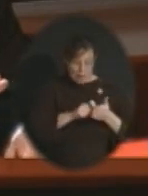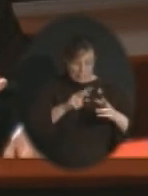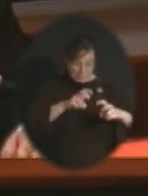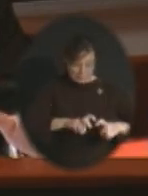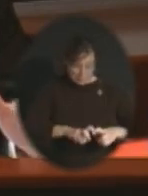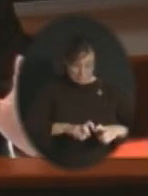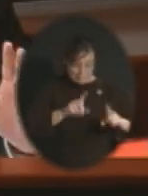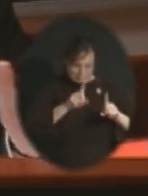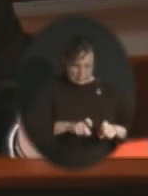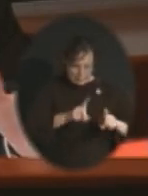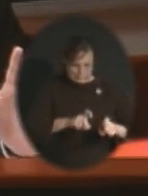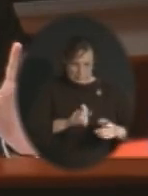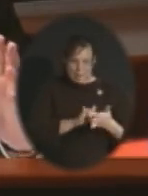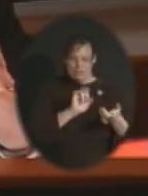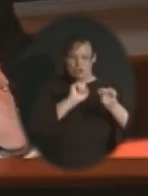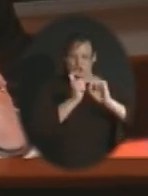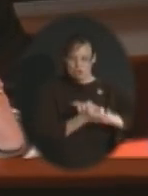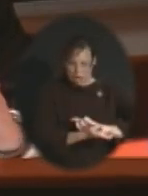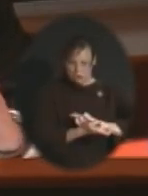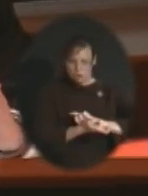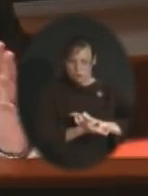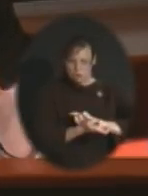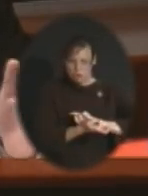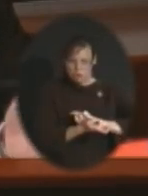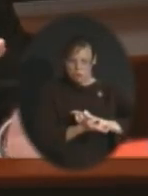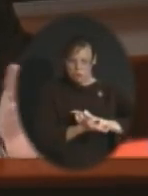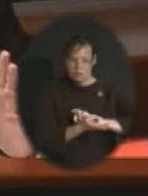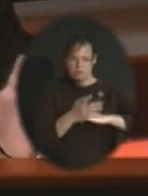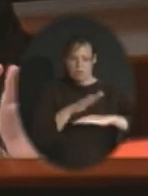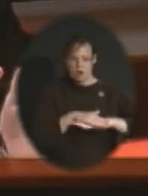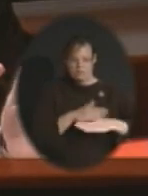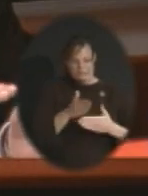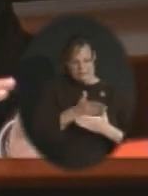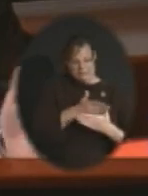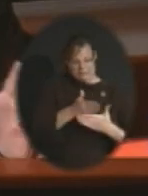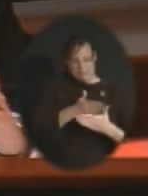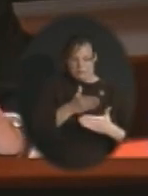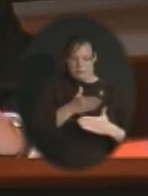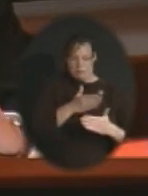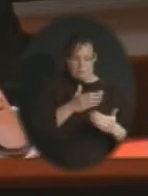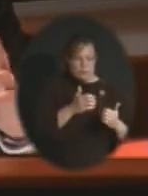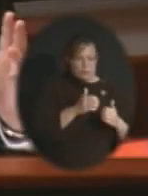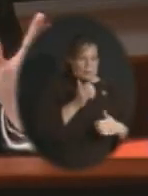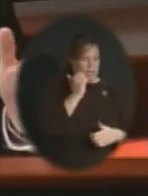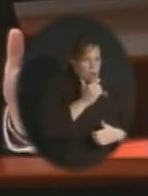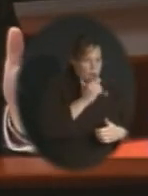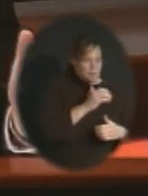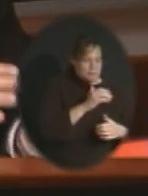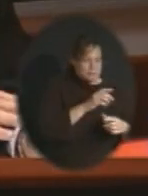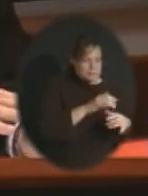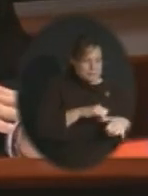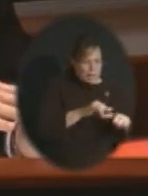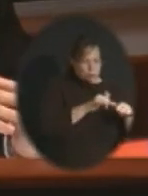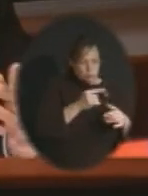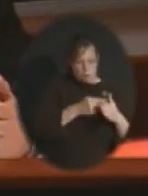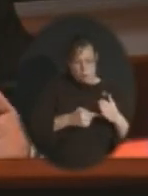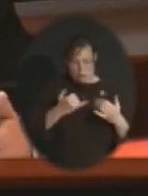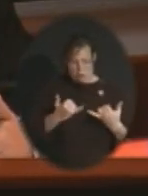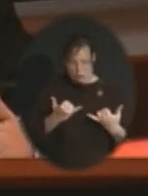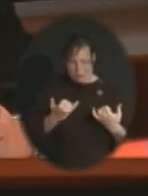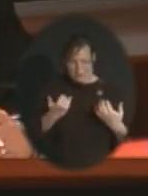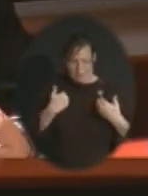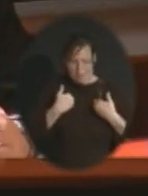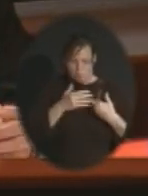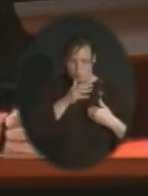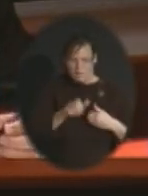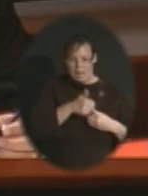is changing, and it's kind of on this in-between time between Common Core standards and what we currently have, and there will be